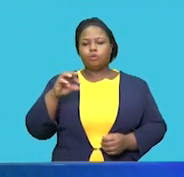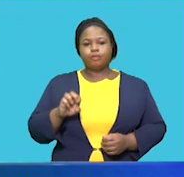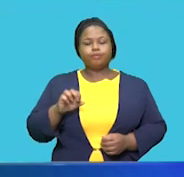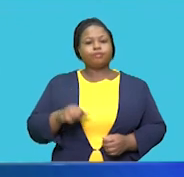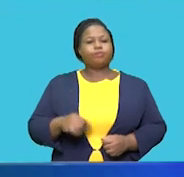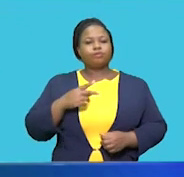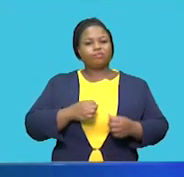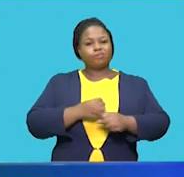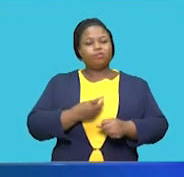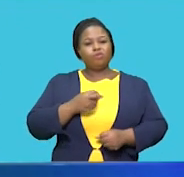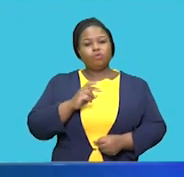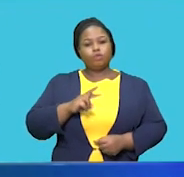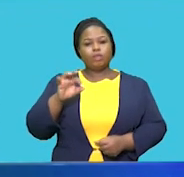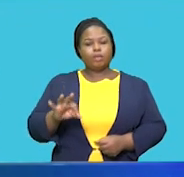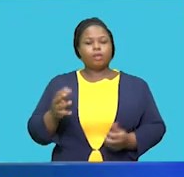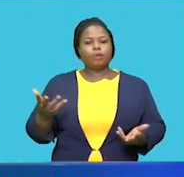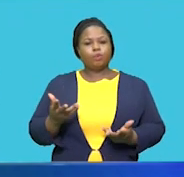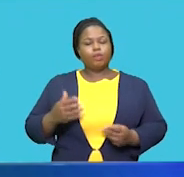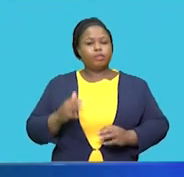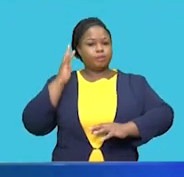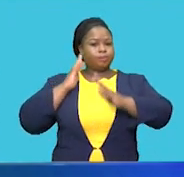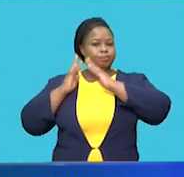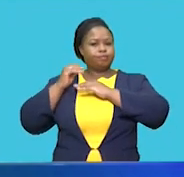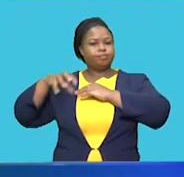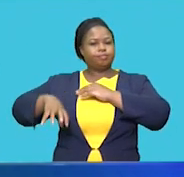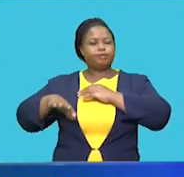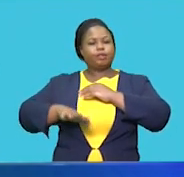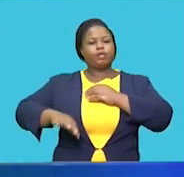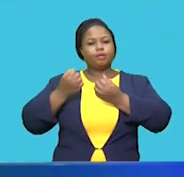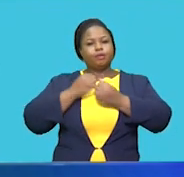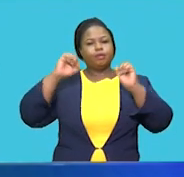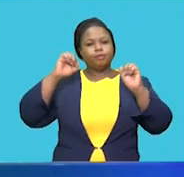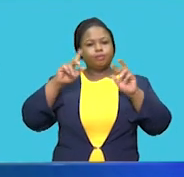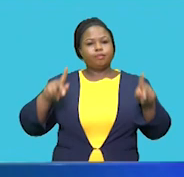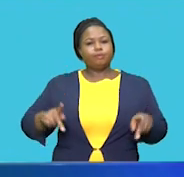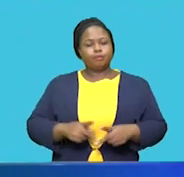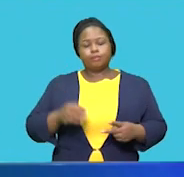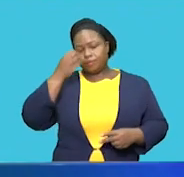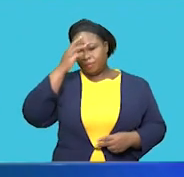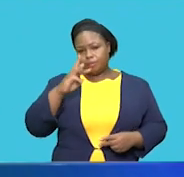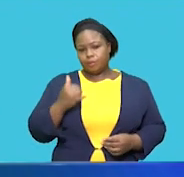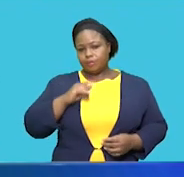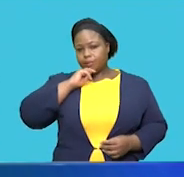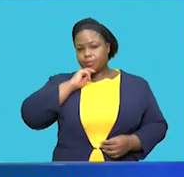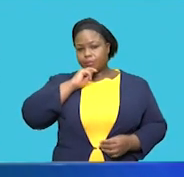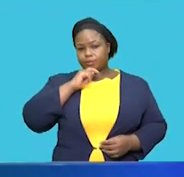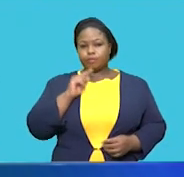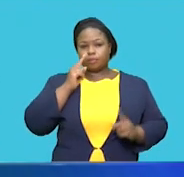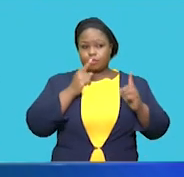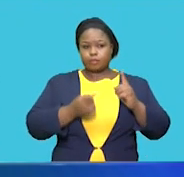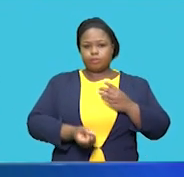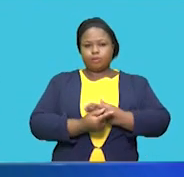yakulonyaka ka-2023 endaweni yamagugu nomlando i-Freedom Park ePitoli namhlanje ekuseni. Uhlelo lwakulonyaka liqhutshwa